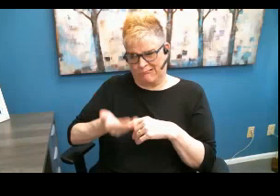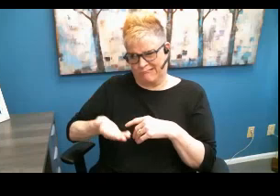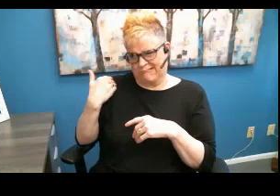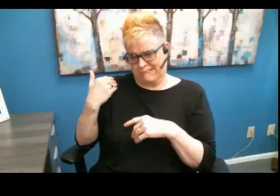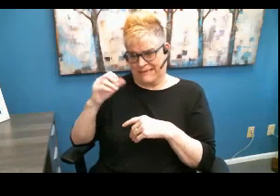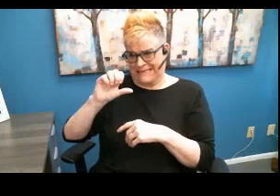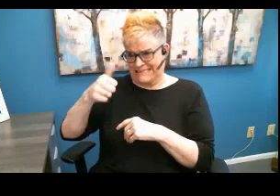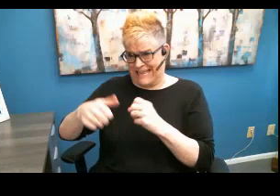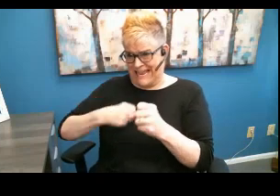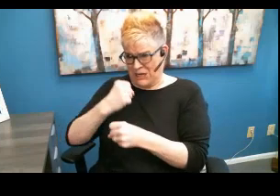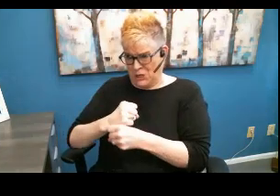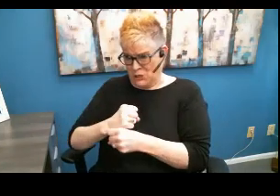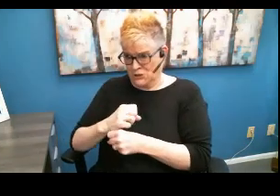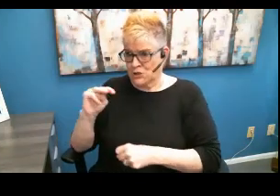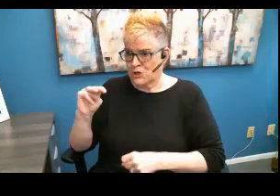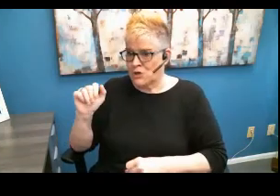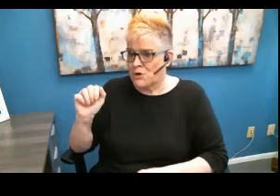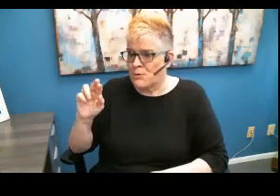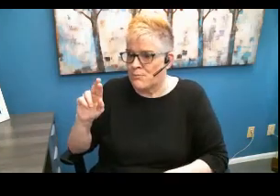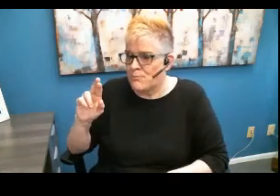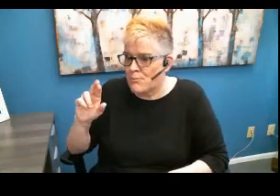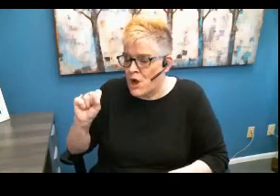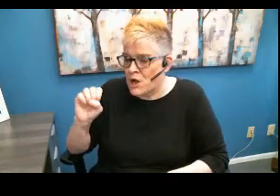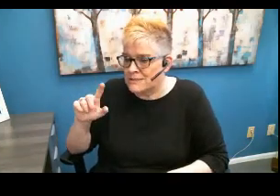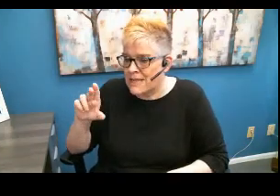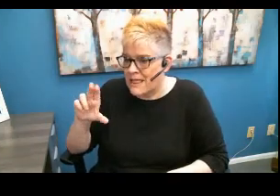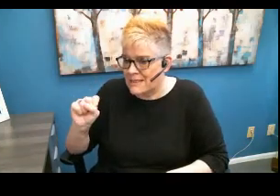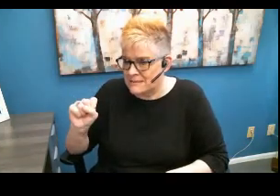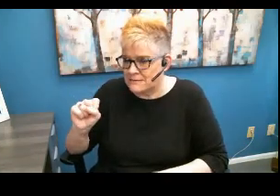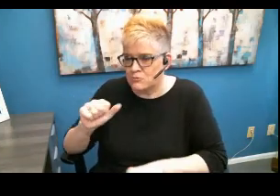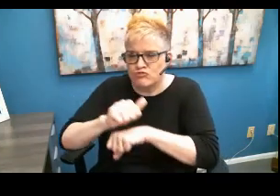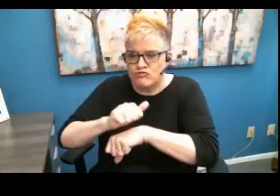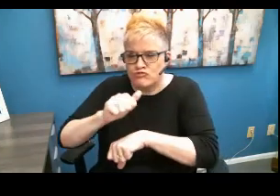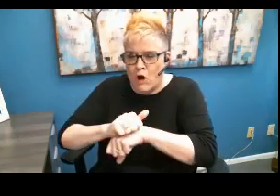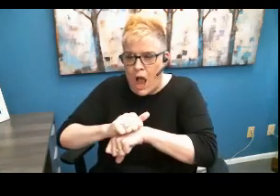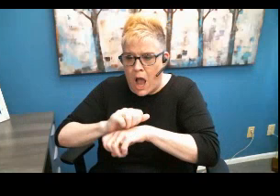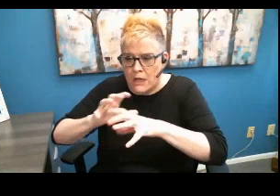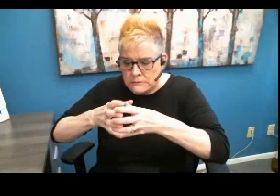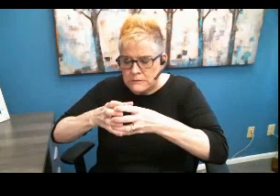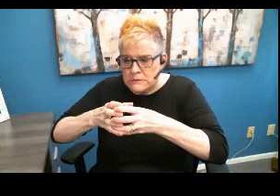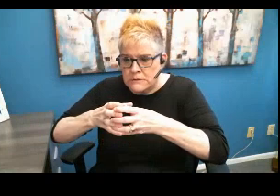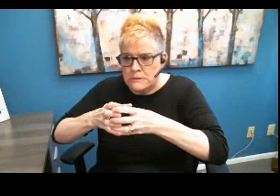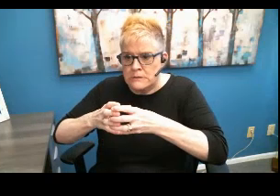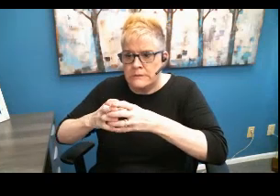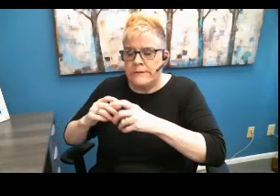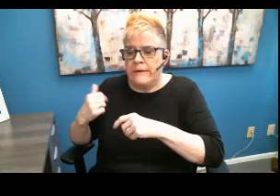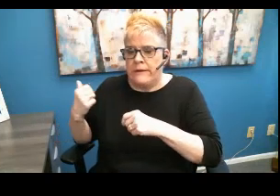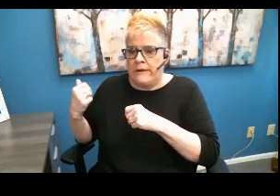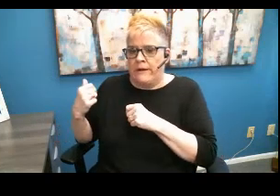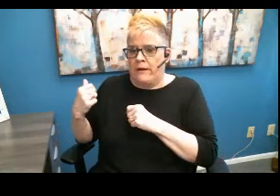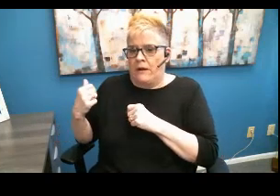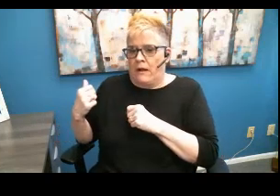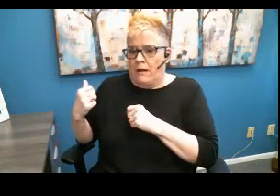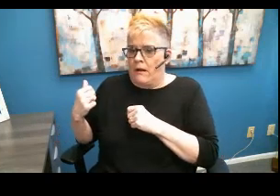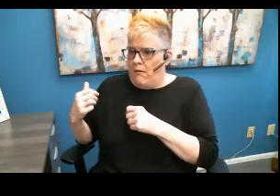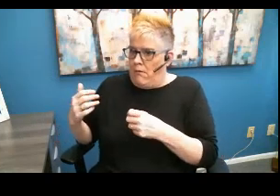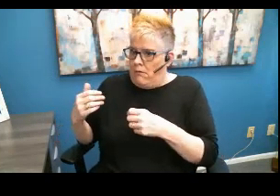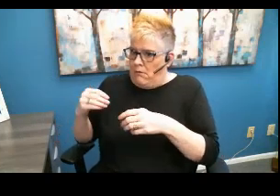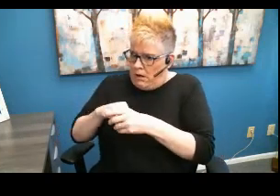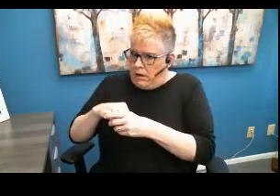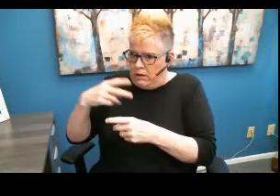the Marcellus Shale. It's a rock formation, and it comes across a large part of Pennsylvania,